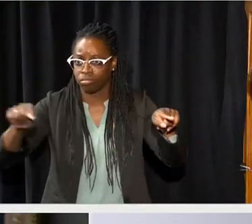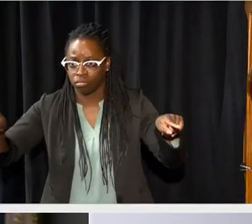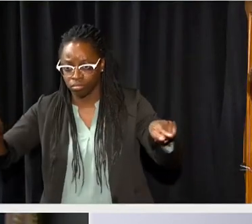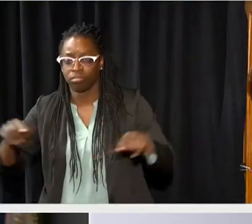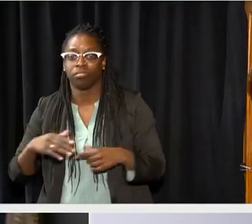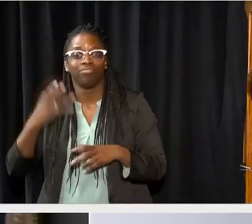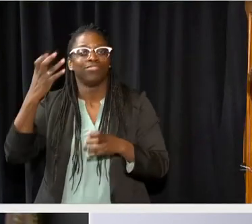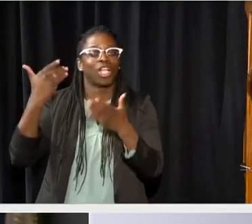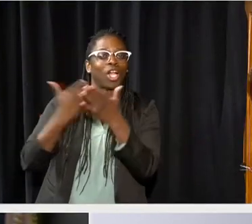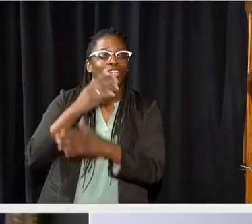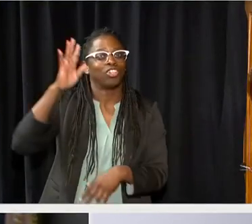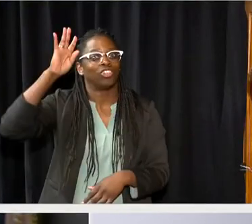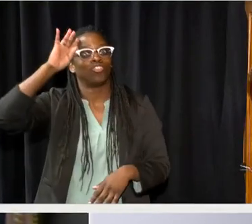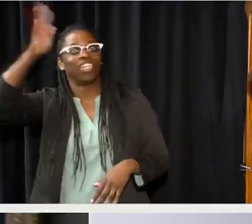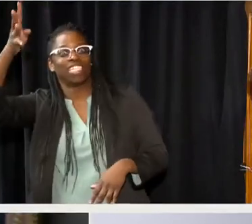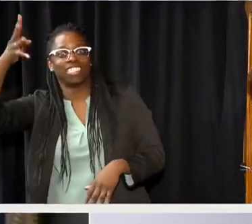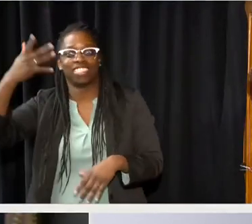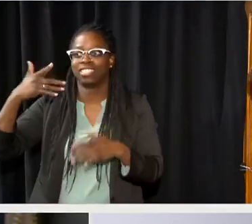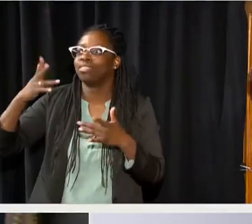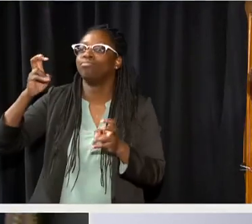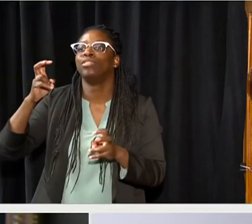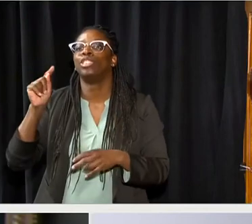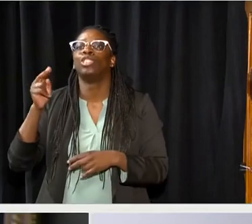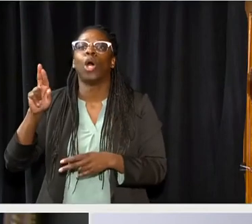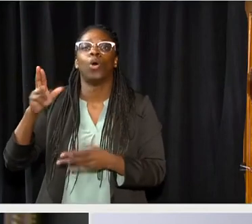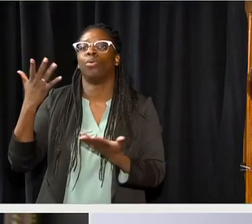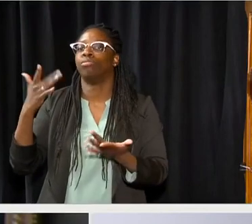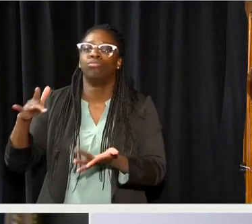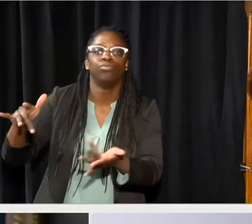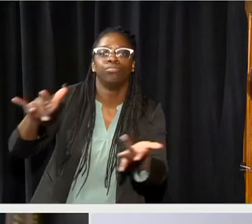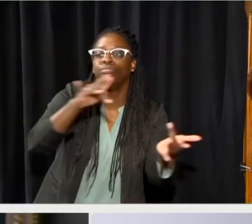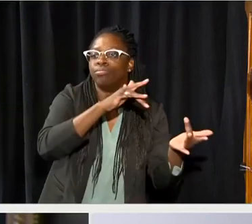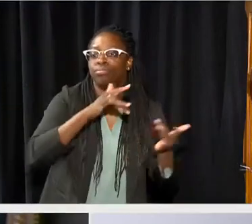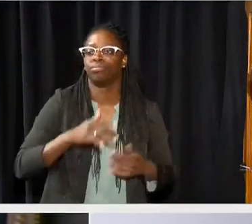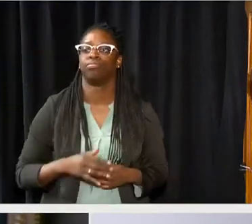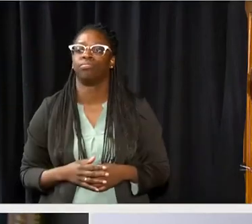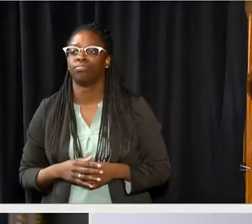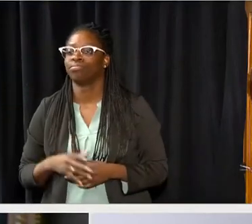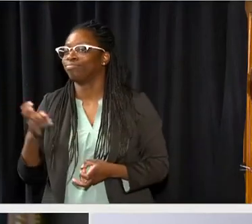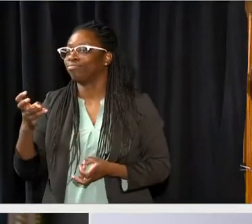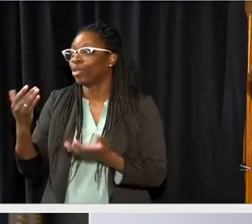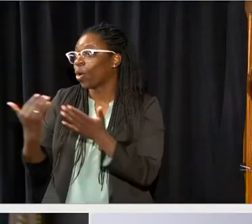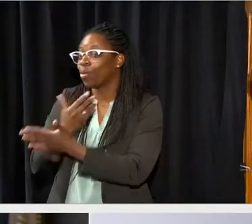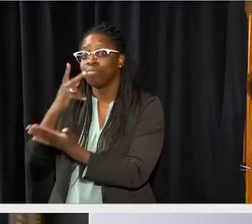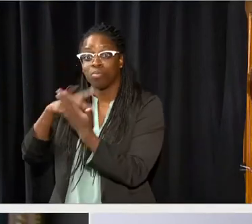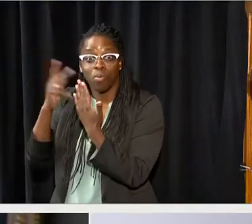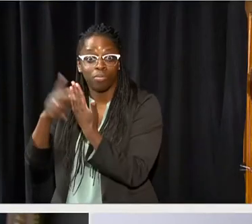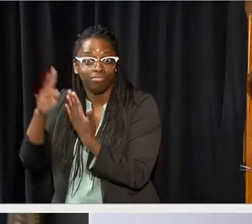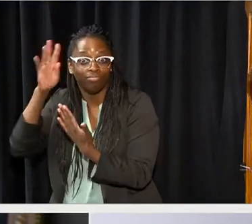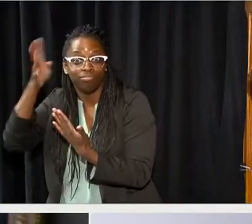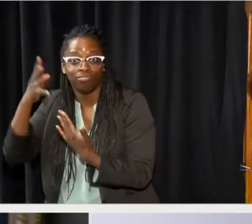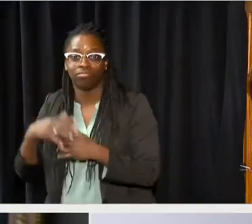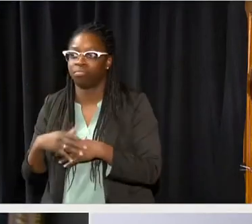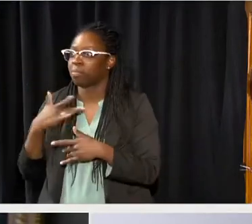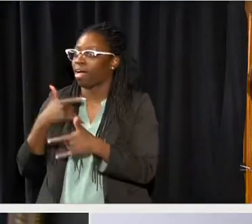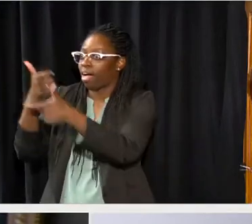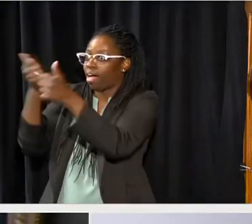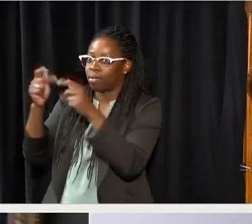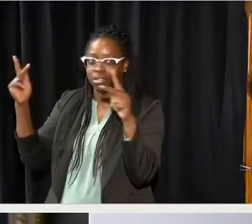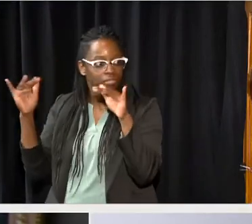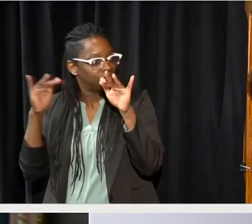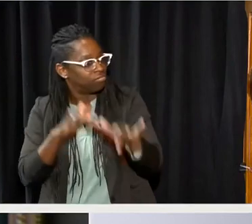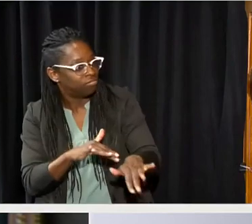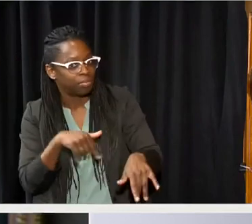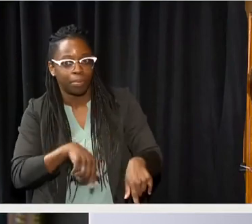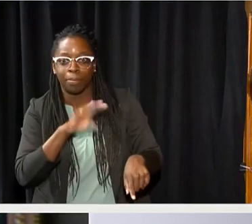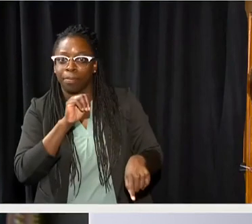strategy to new workforce pipelines through our Mass Talent Initiative. I want things working and moving in our state.